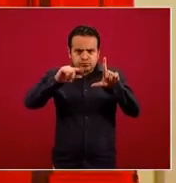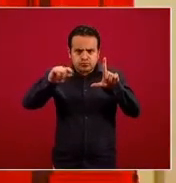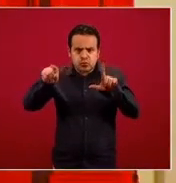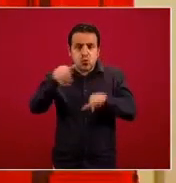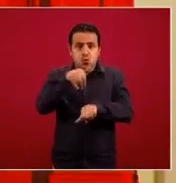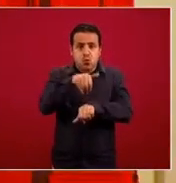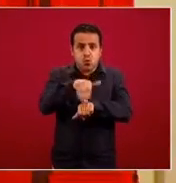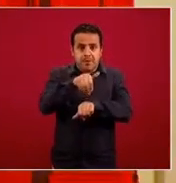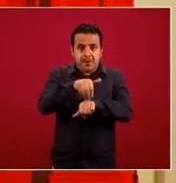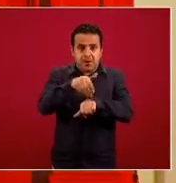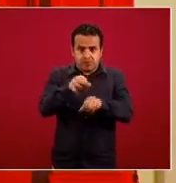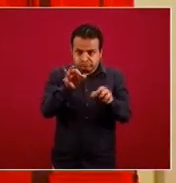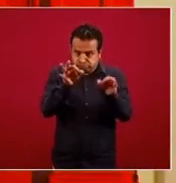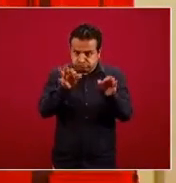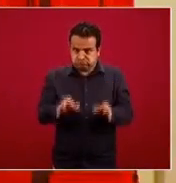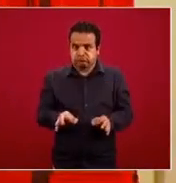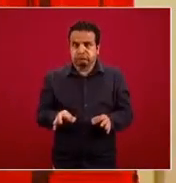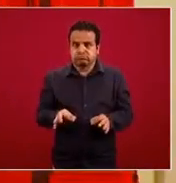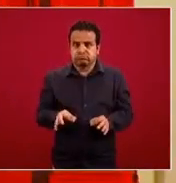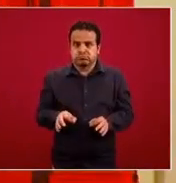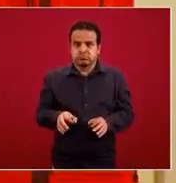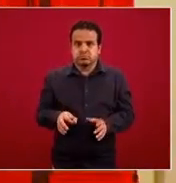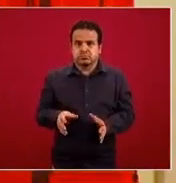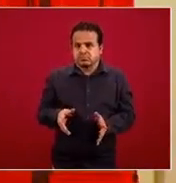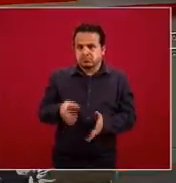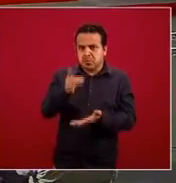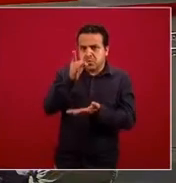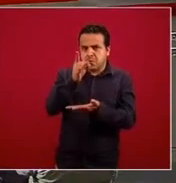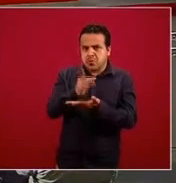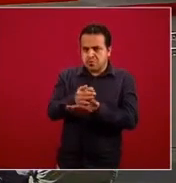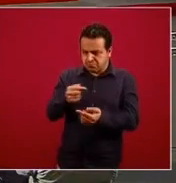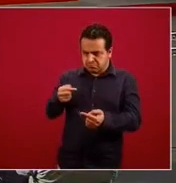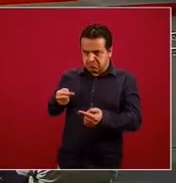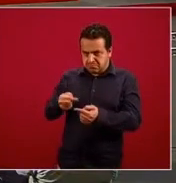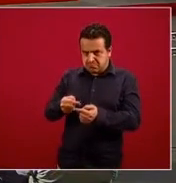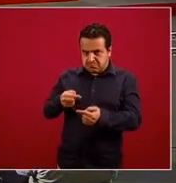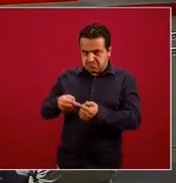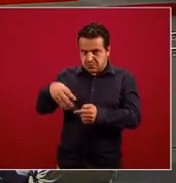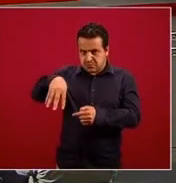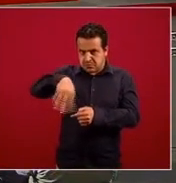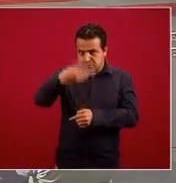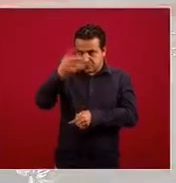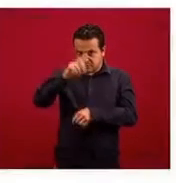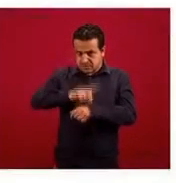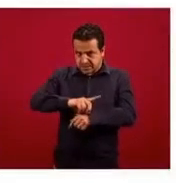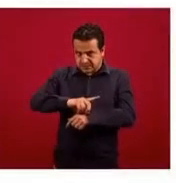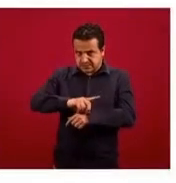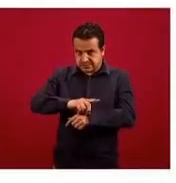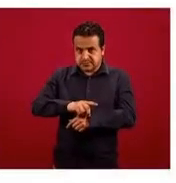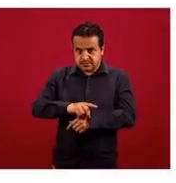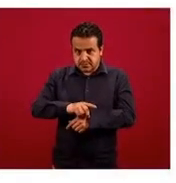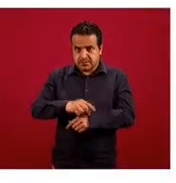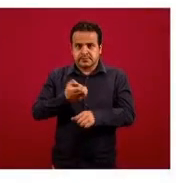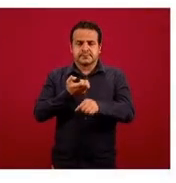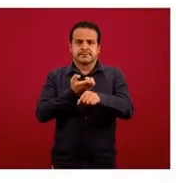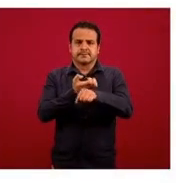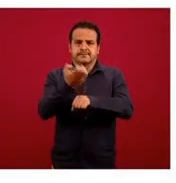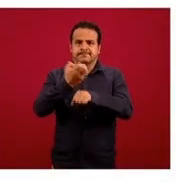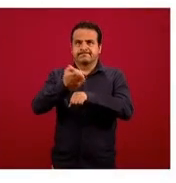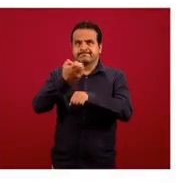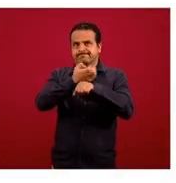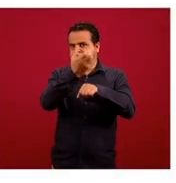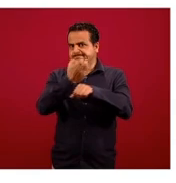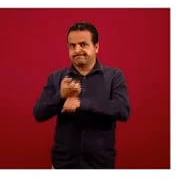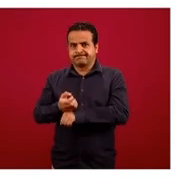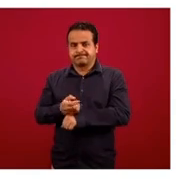the overall total numbers and their distribution per state. Remember, we're talking about the